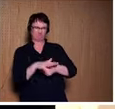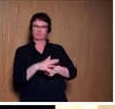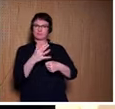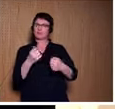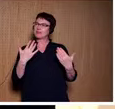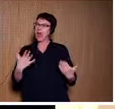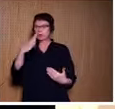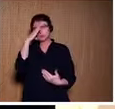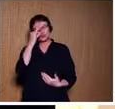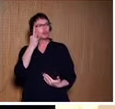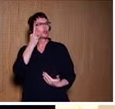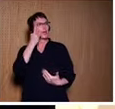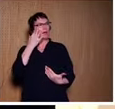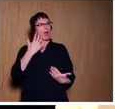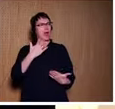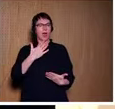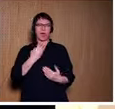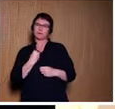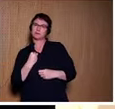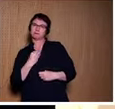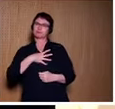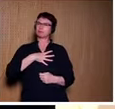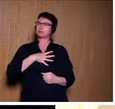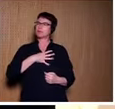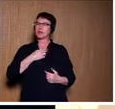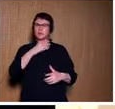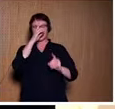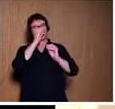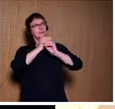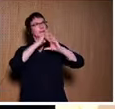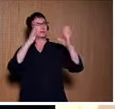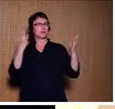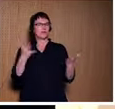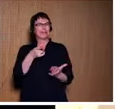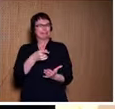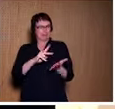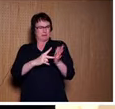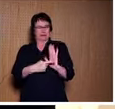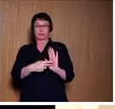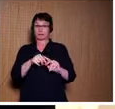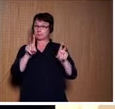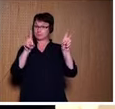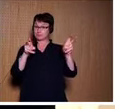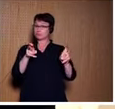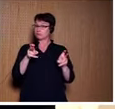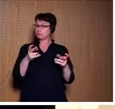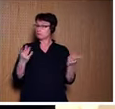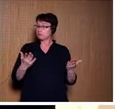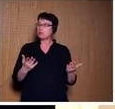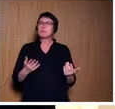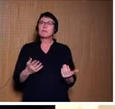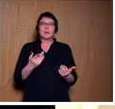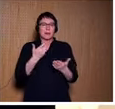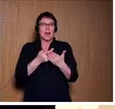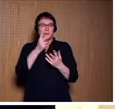mean? And what does it mean for our advocacy? The term gender ideology can be